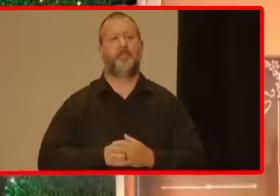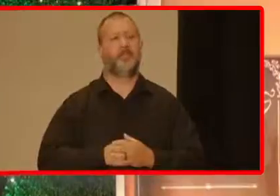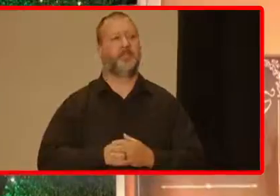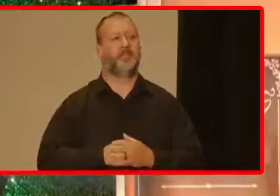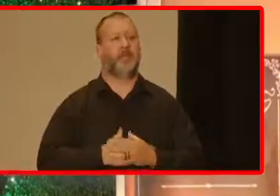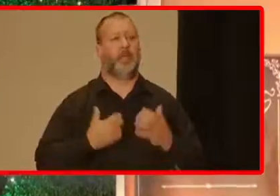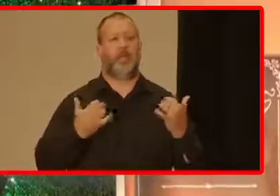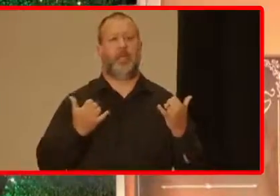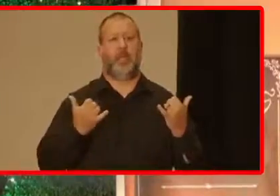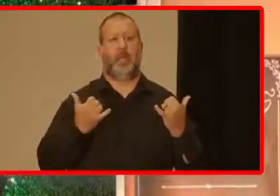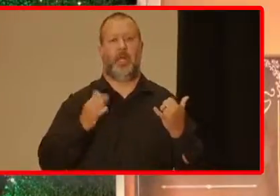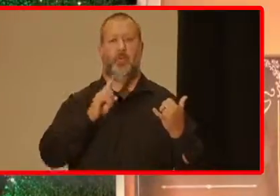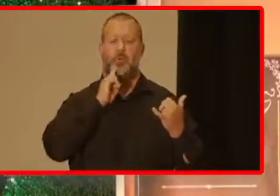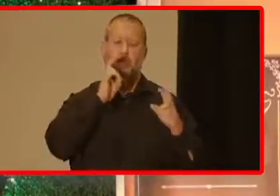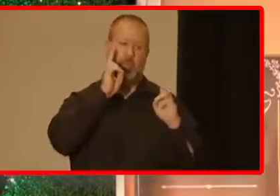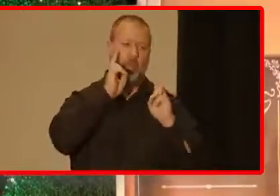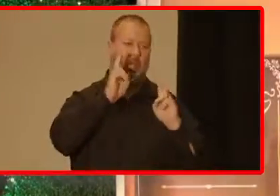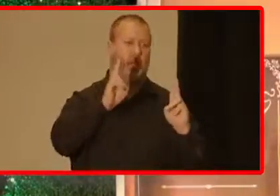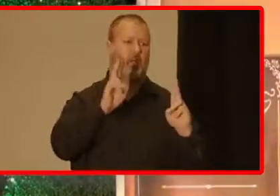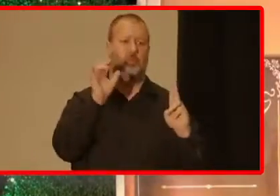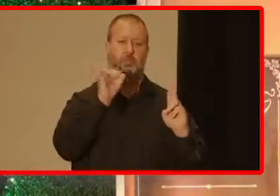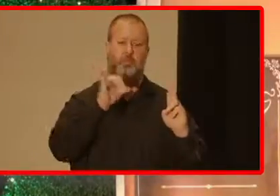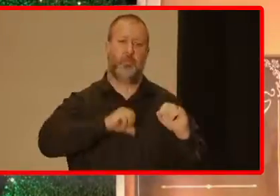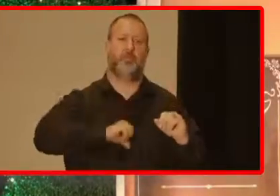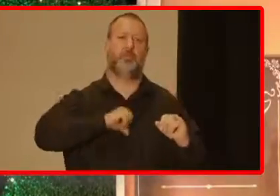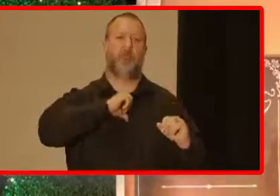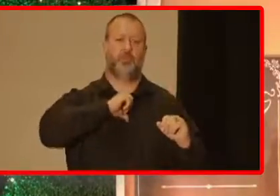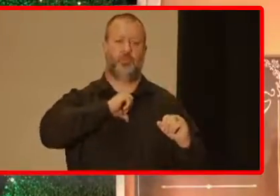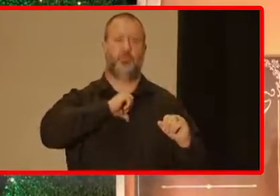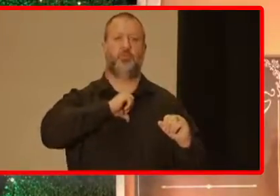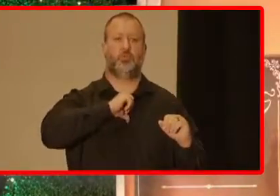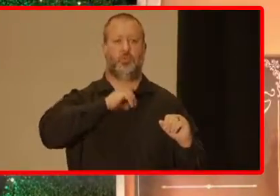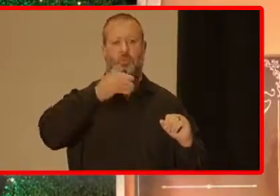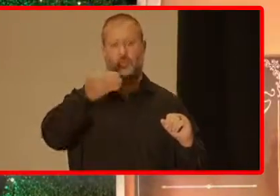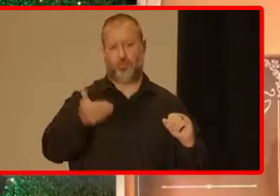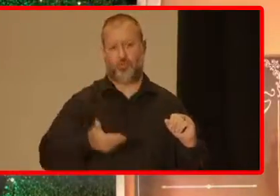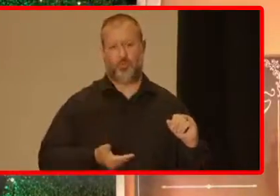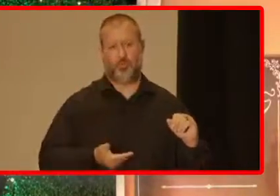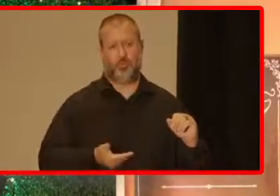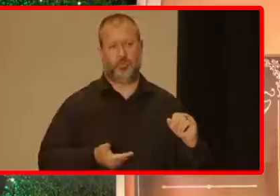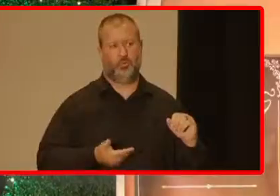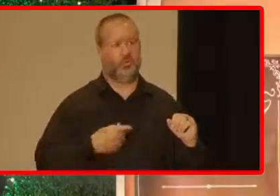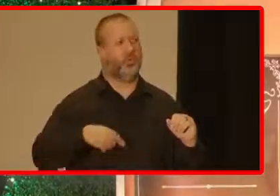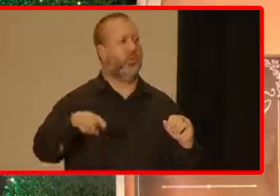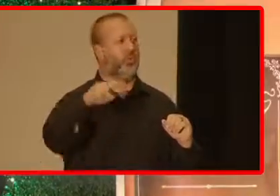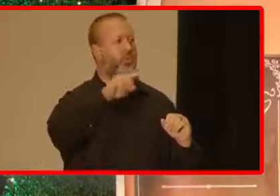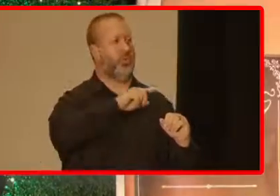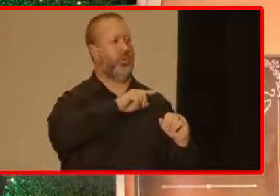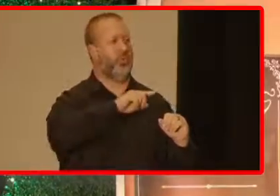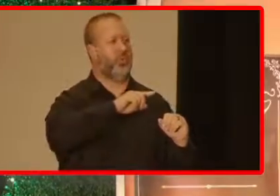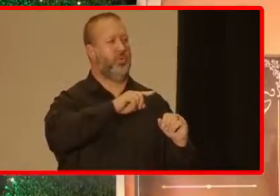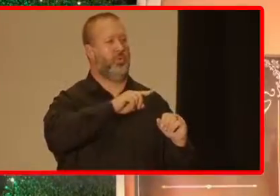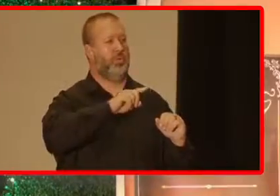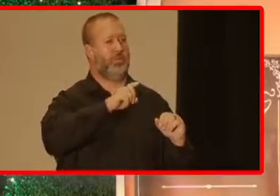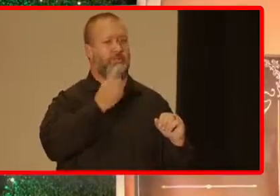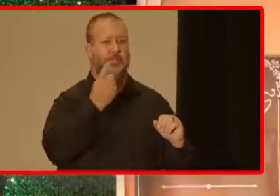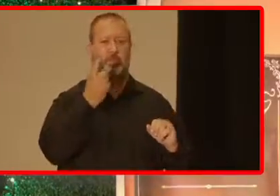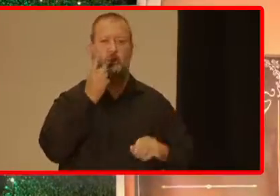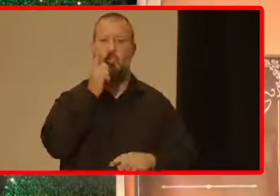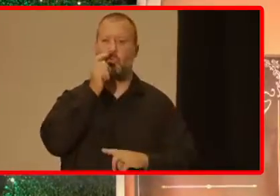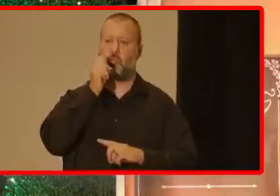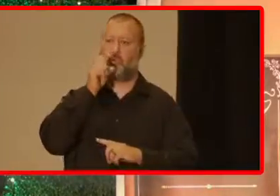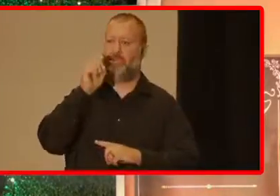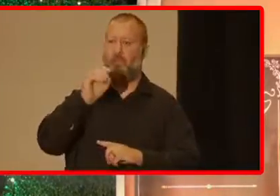it's now my absolute honor and privilege to introduce you to someone